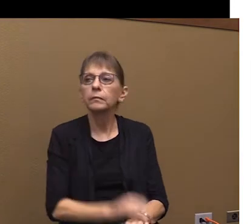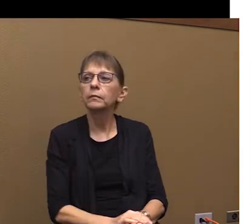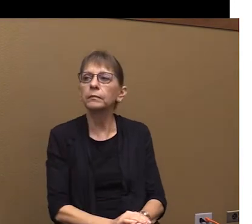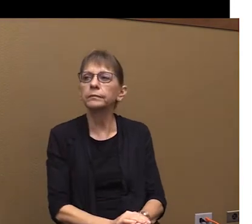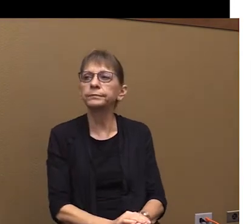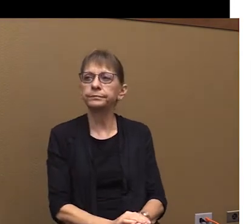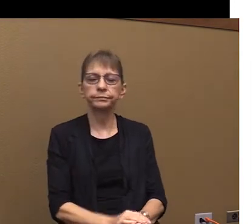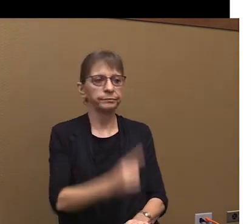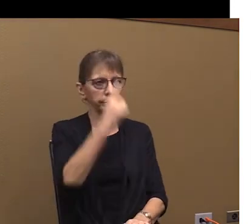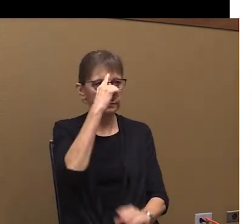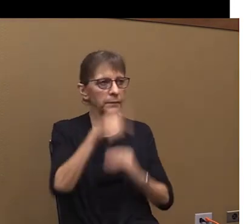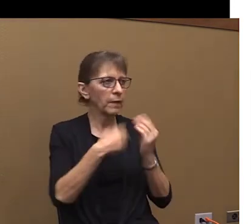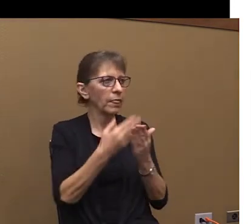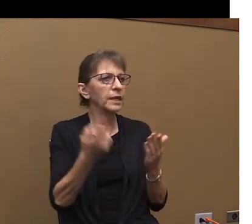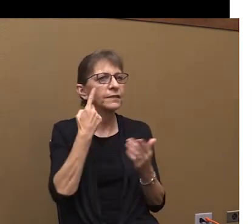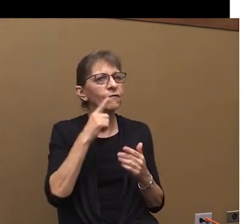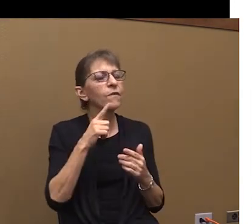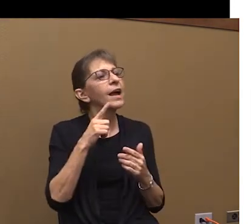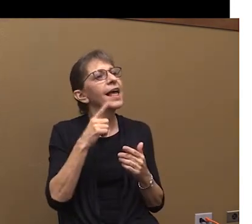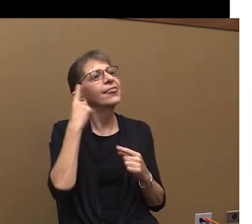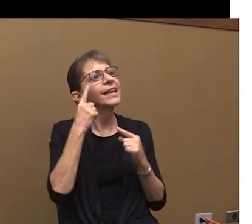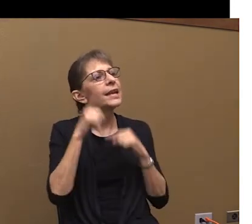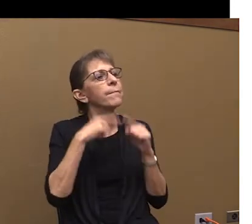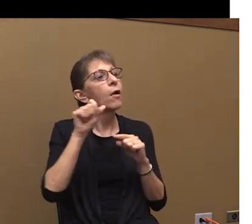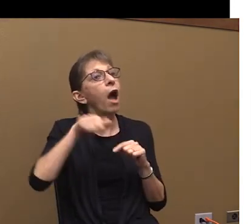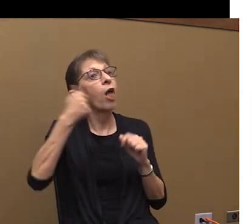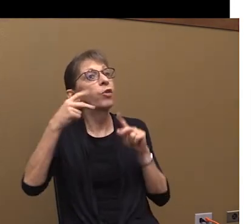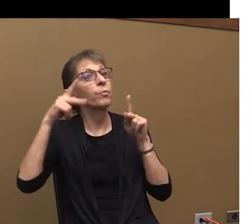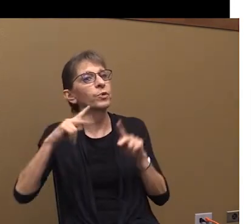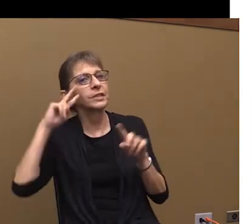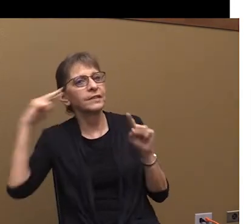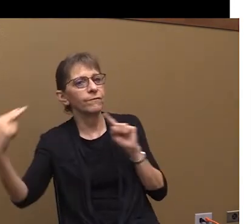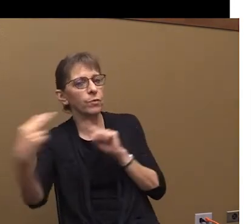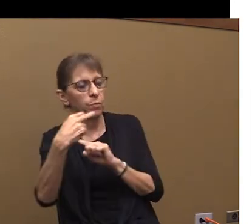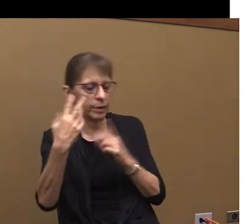different solution than an aggressive one.